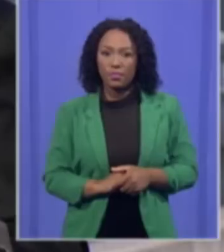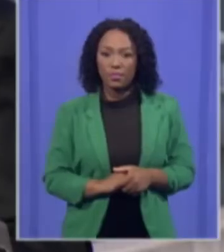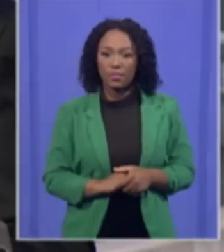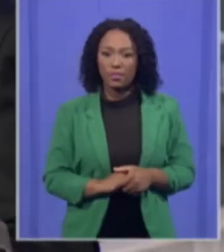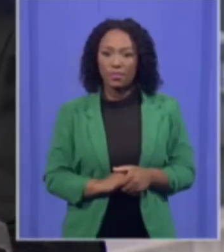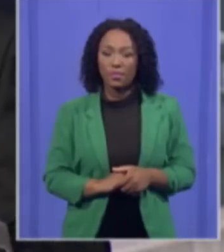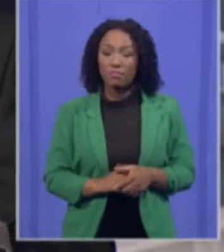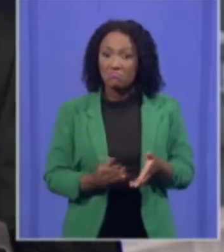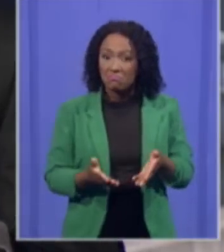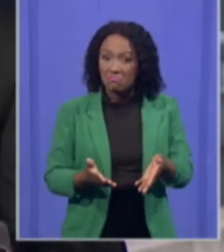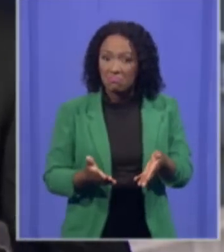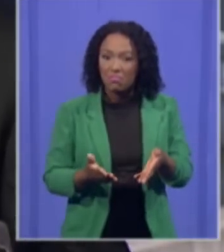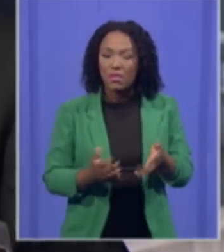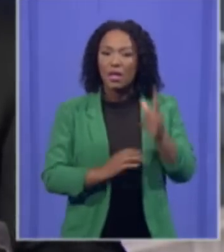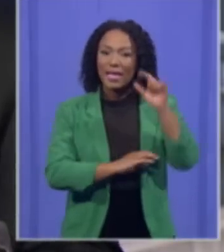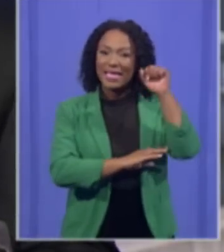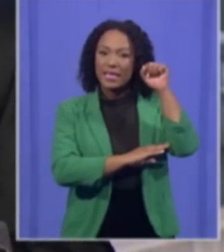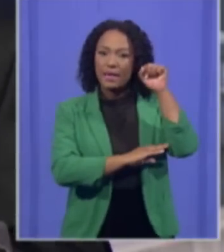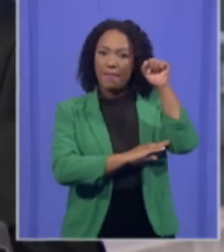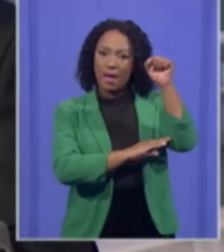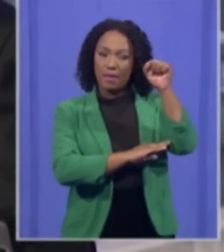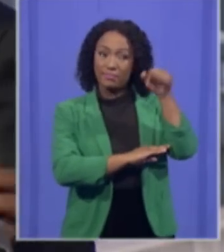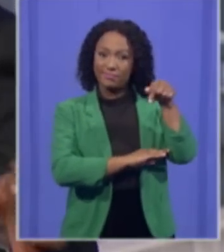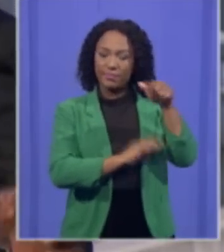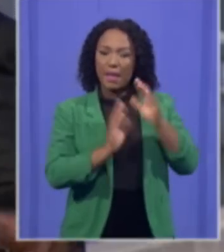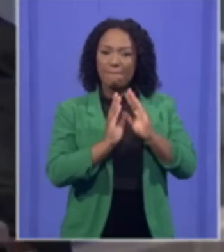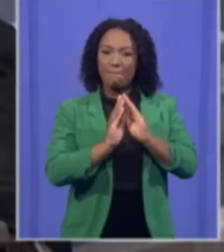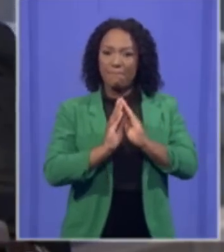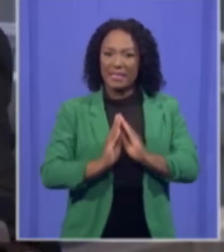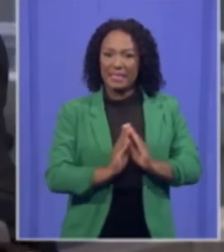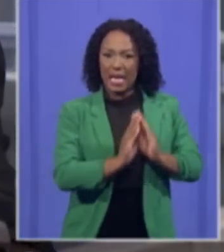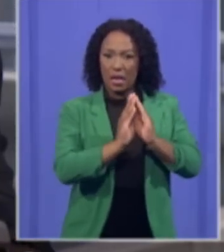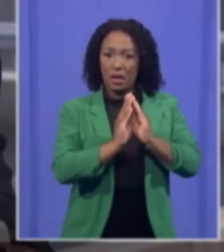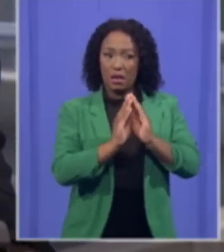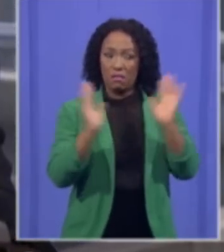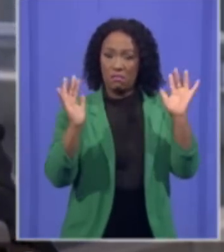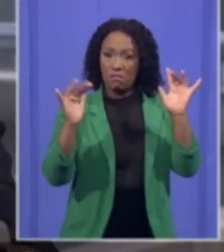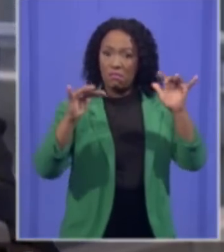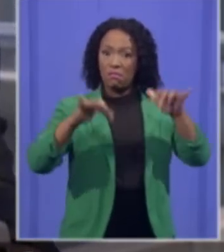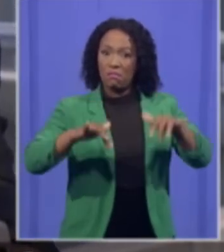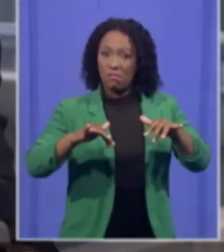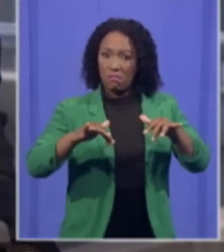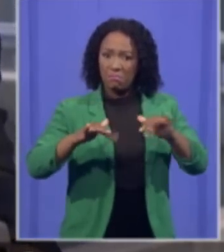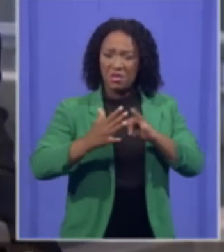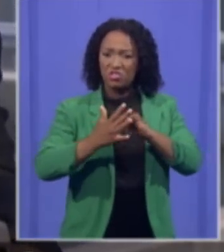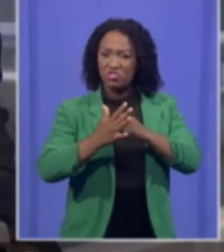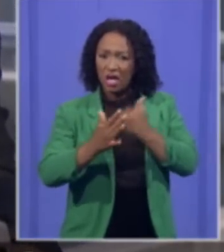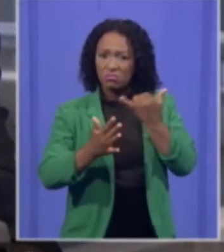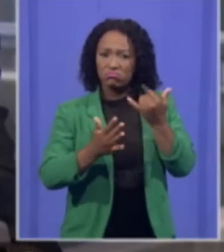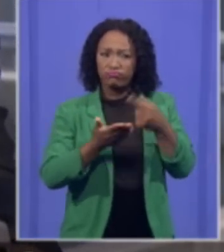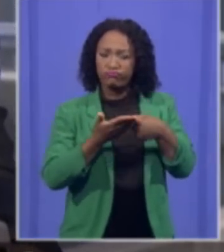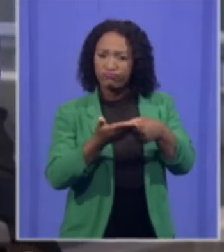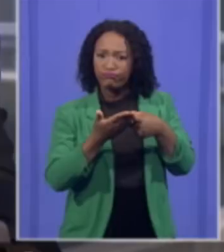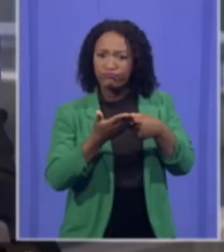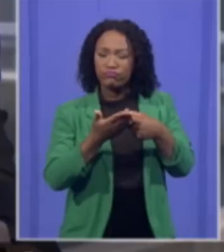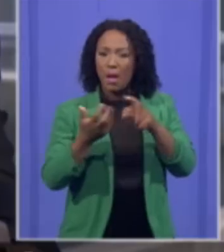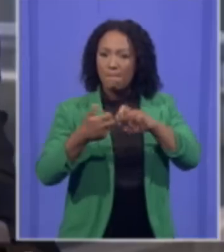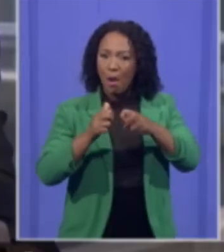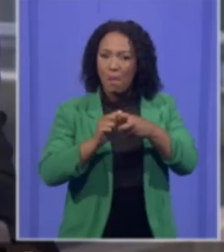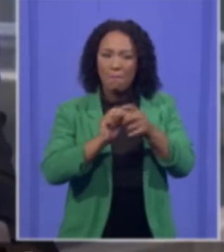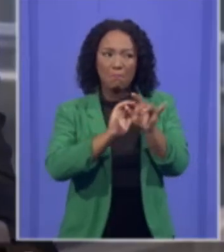This indaba must therefore not become an exercise of problem